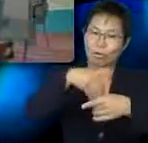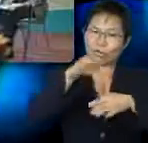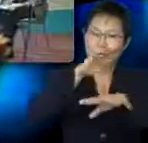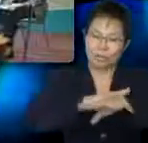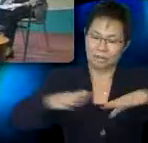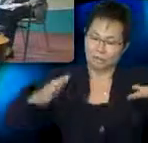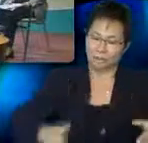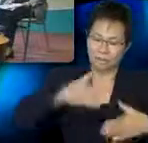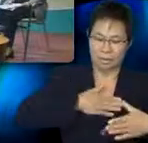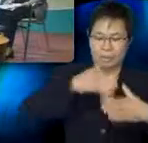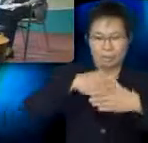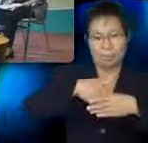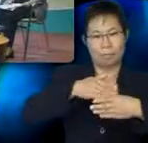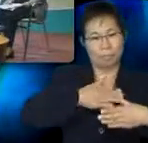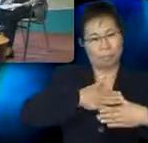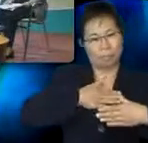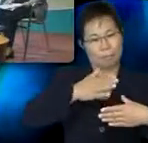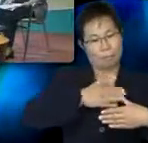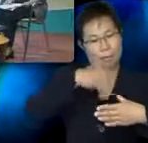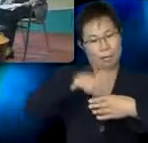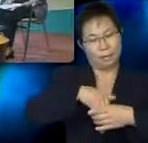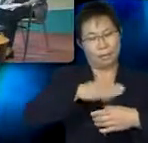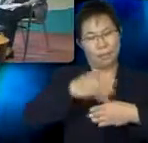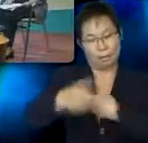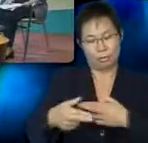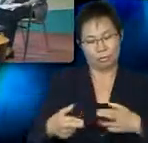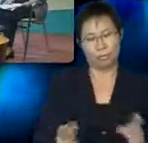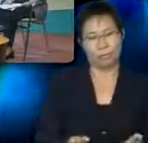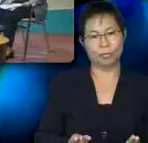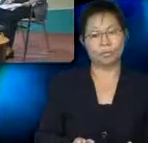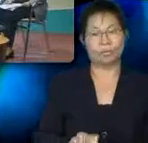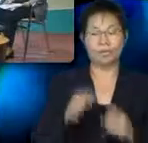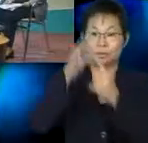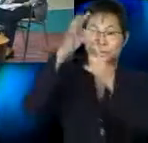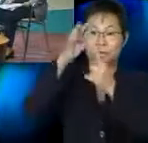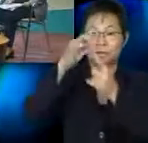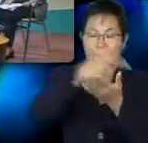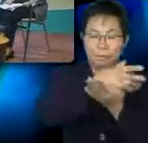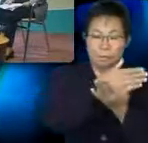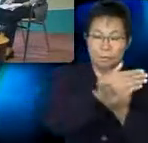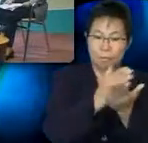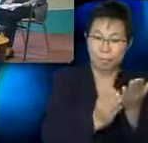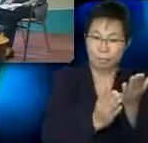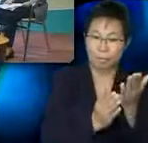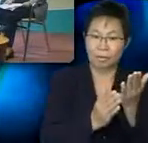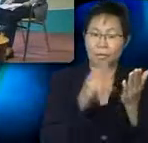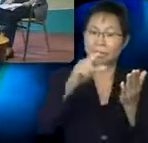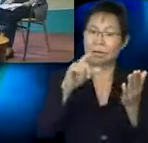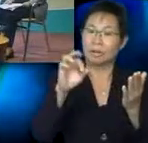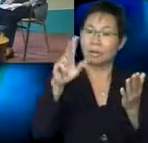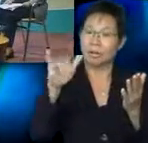in my room. You see, Pekchu, the significant part of Gowri's lesson and